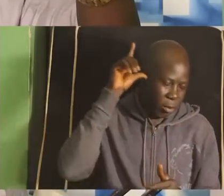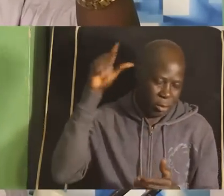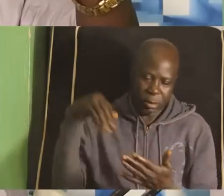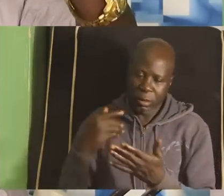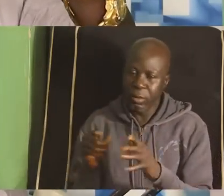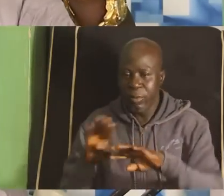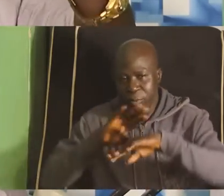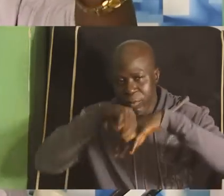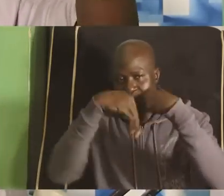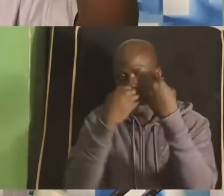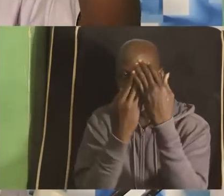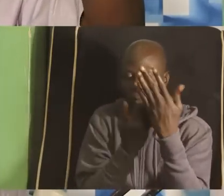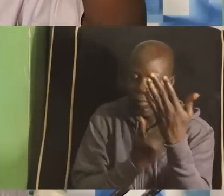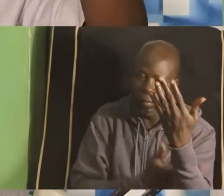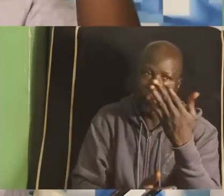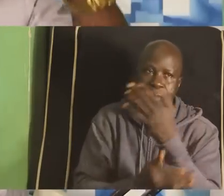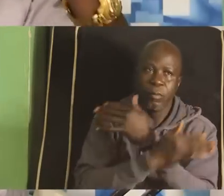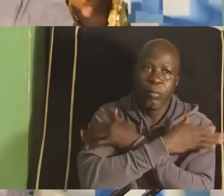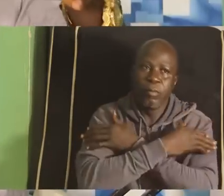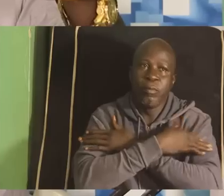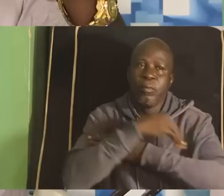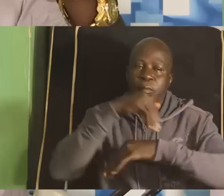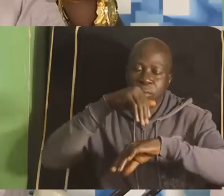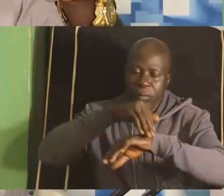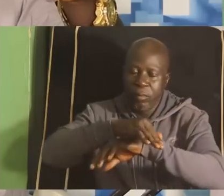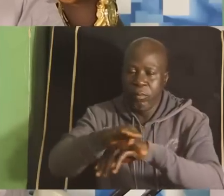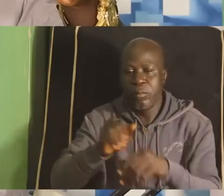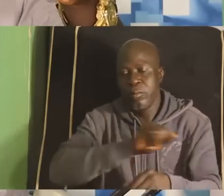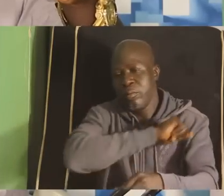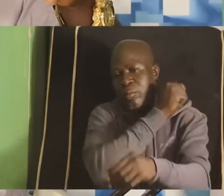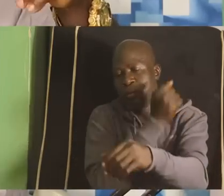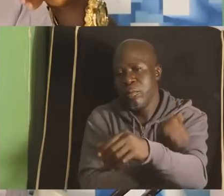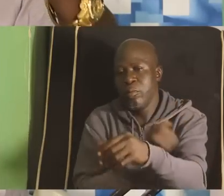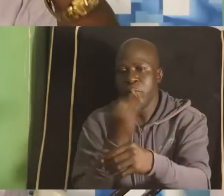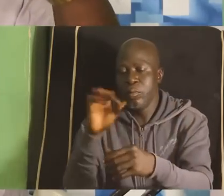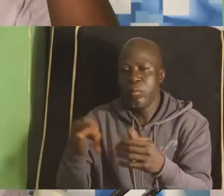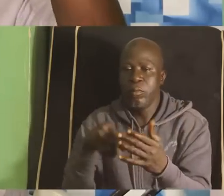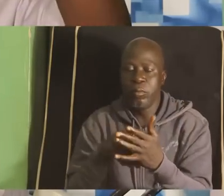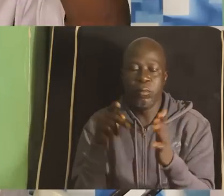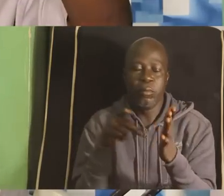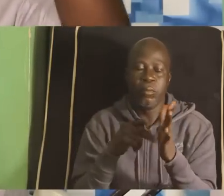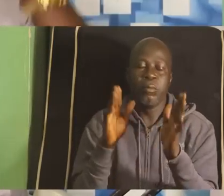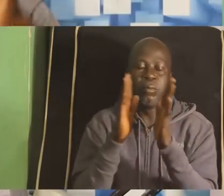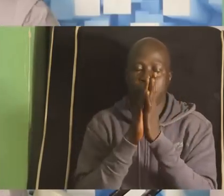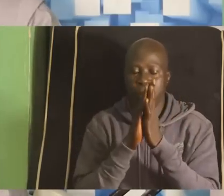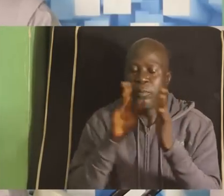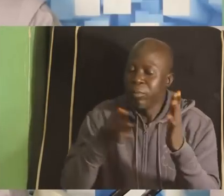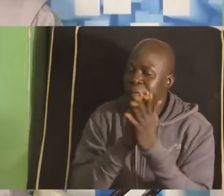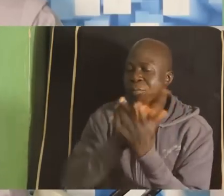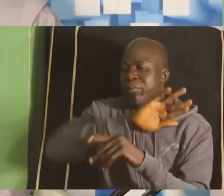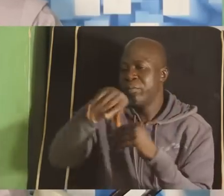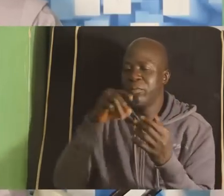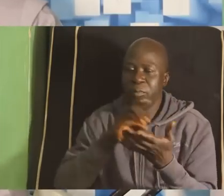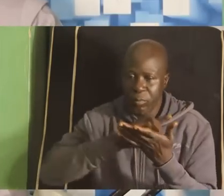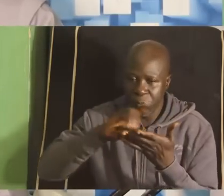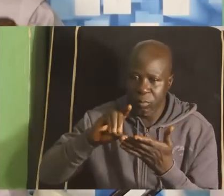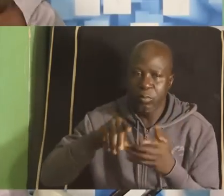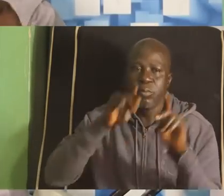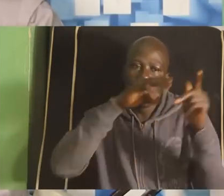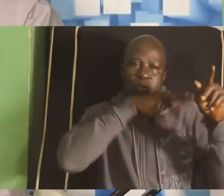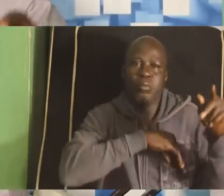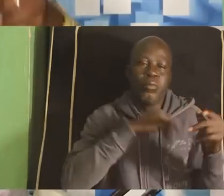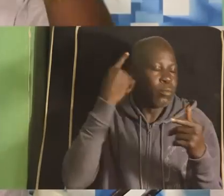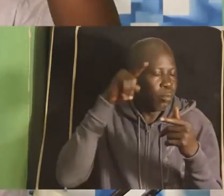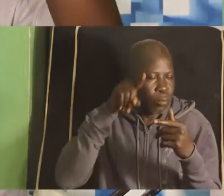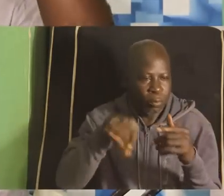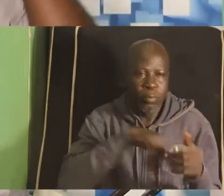me this very early mo ase adura yi jade I send for the authority of this prayer ose yi ma pe o this will be profitable for